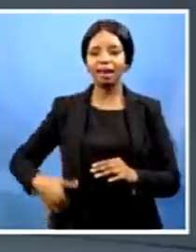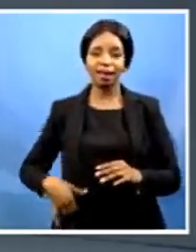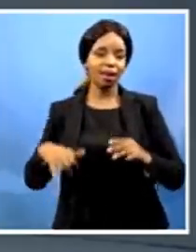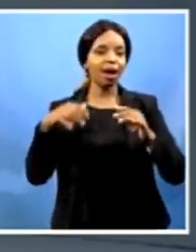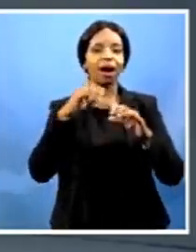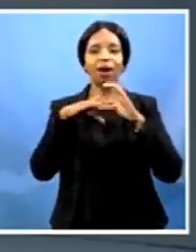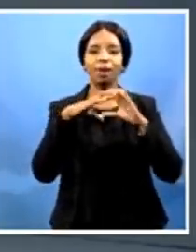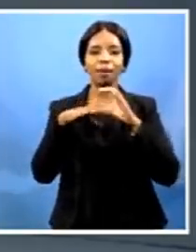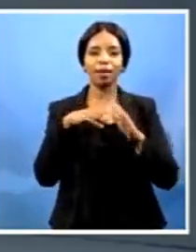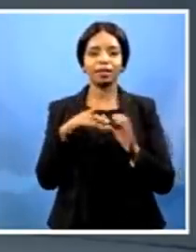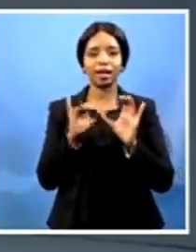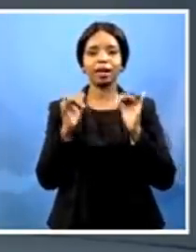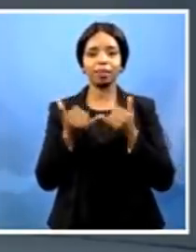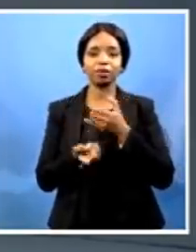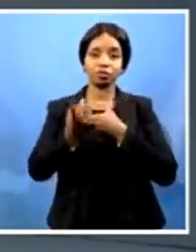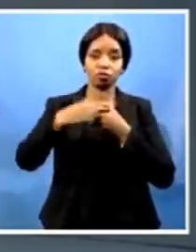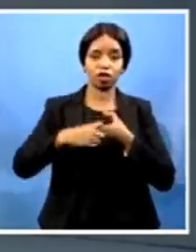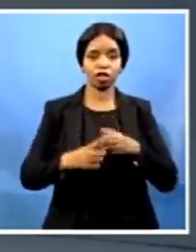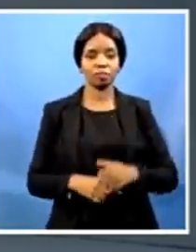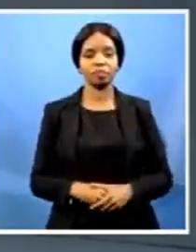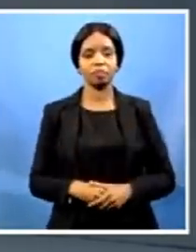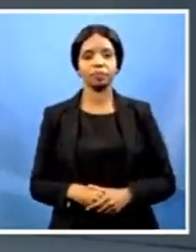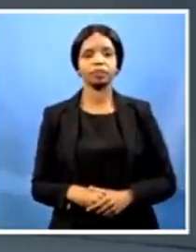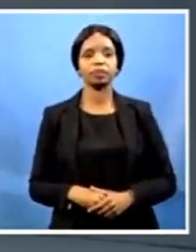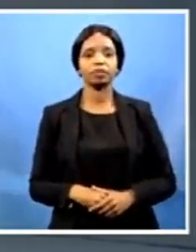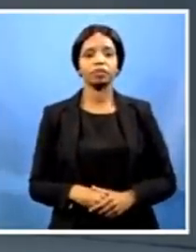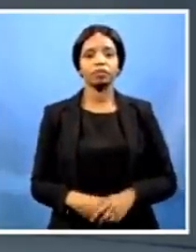right, thank you so much there to the latest update from Dr. Tedros.